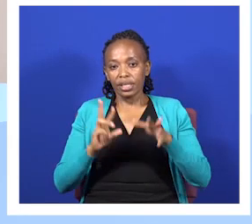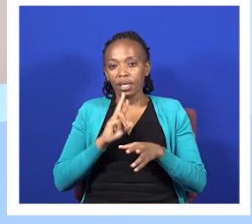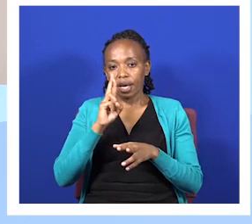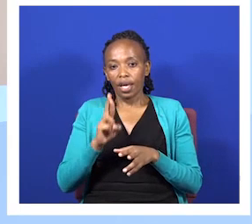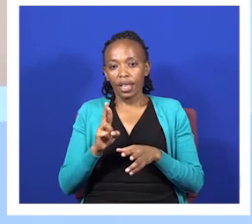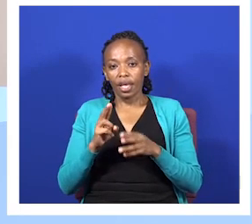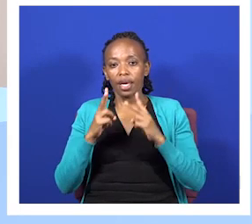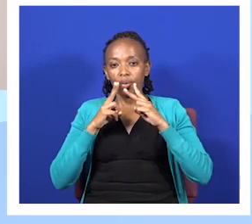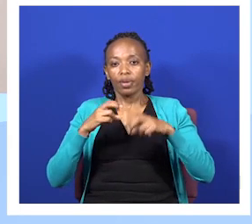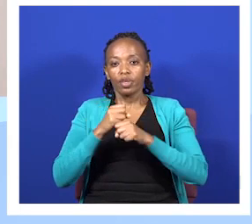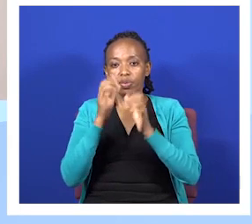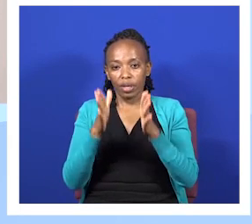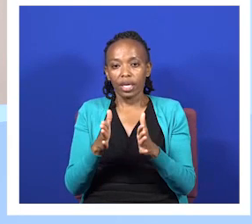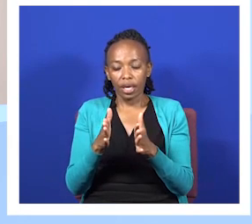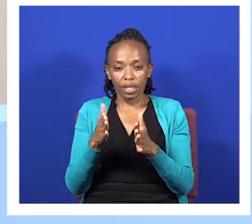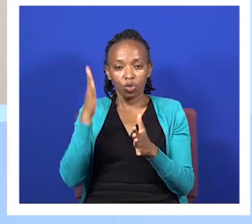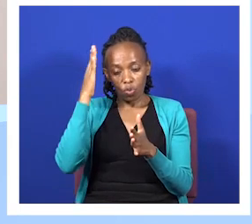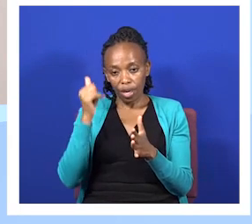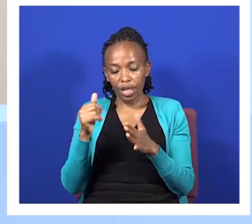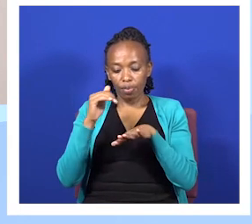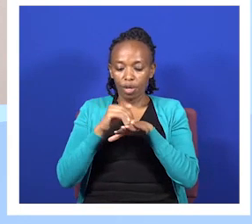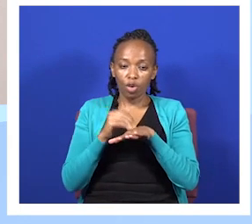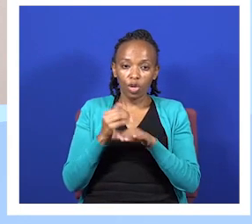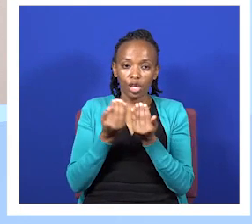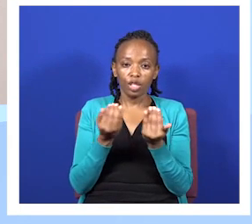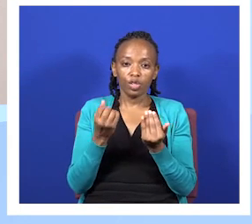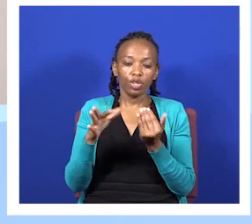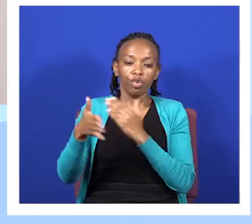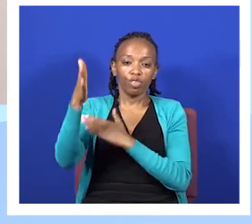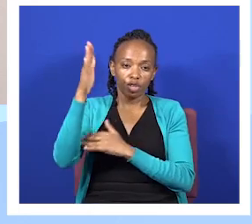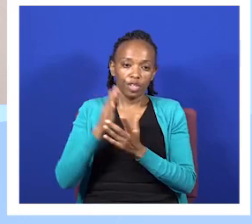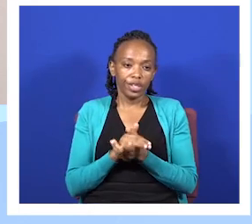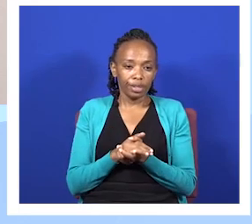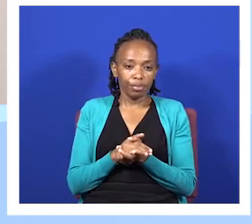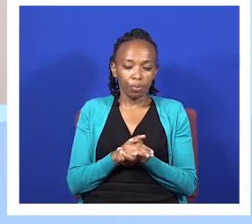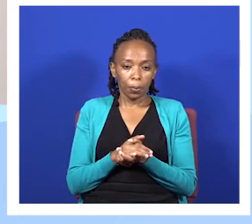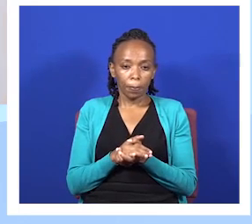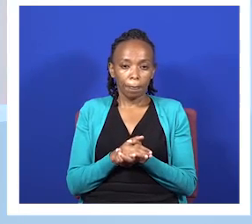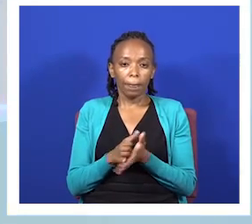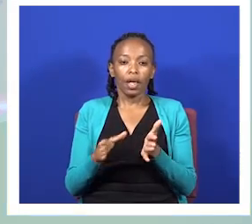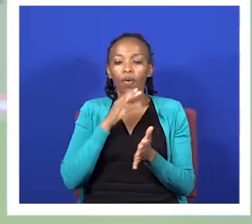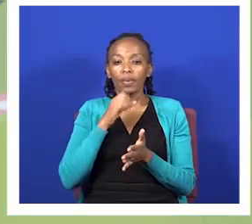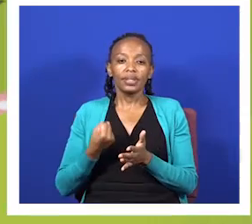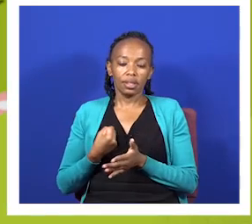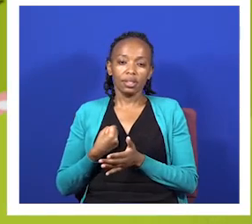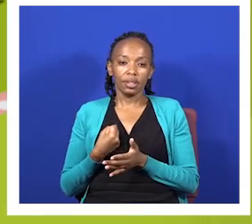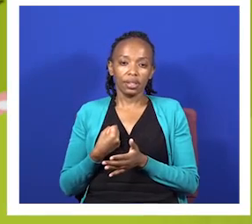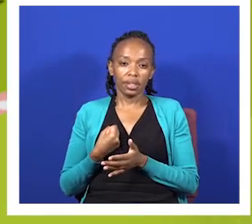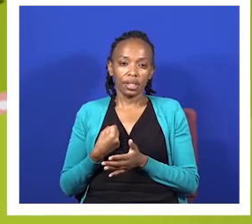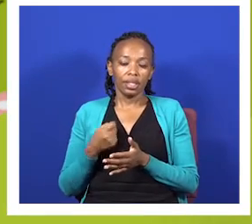Blessed are the peacemakers, for they shall be called the children of God. So boys and